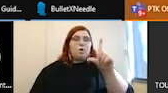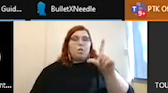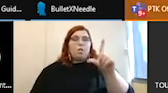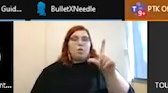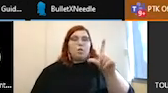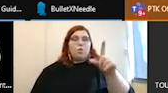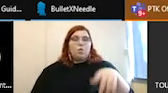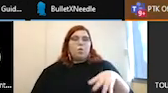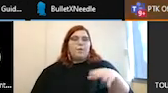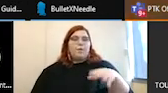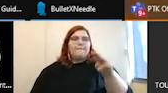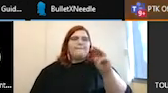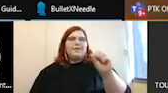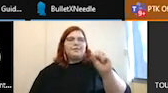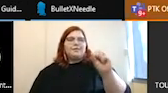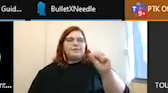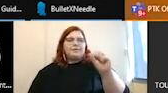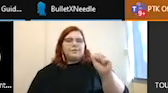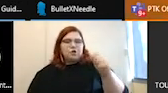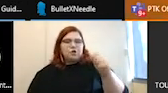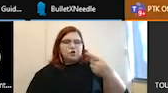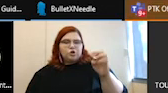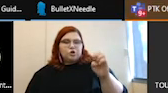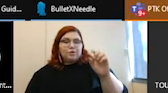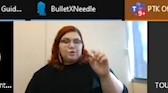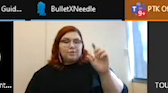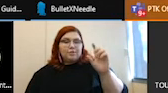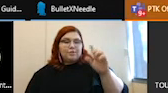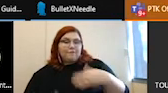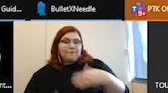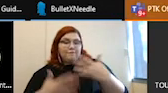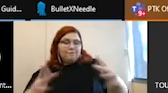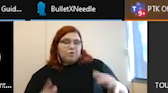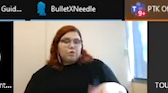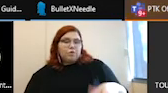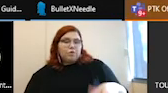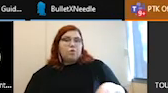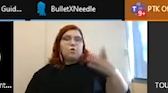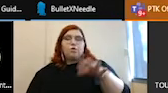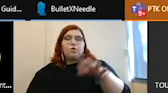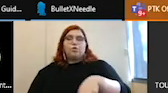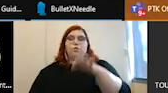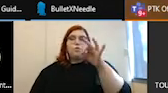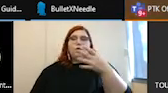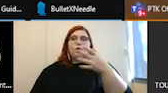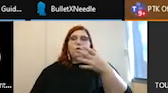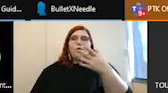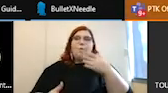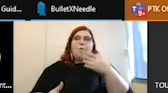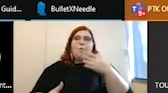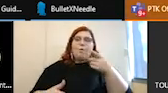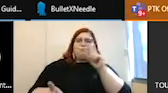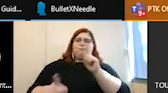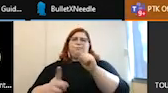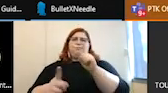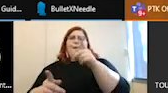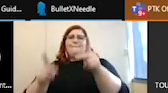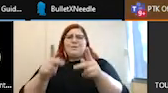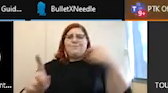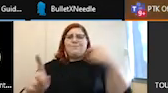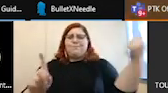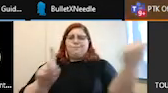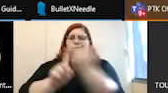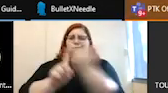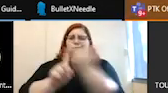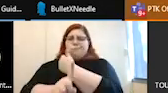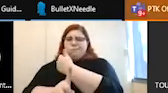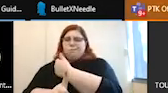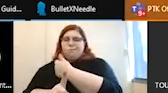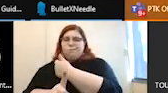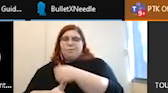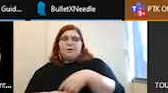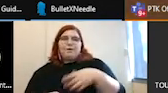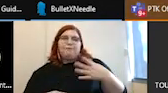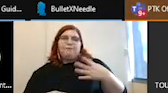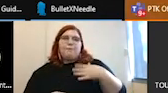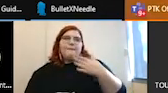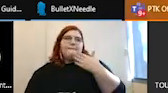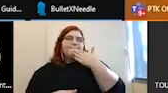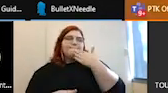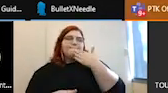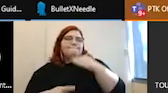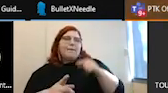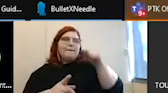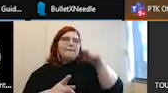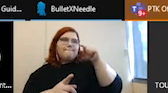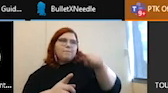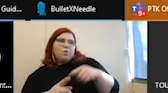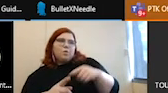and then you give your reader the option, like, oh, I want to walk up to someone and punch them. And then you give them like a bad point, or I walk up to someone and give them a gift,